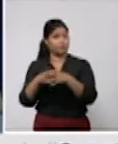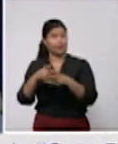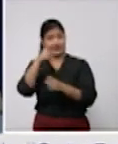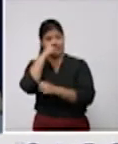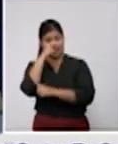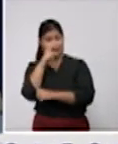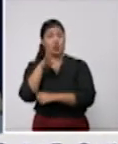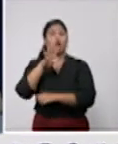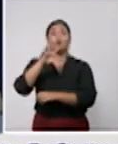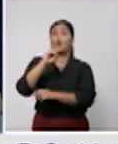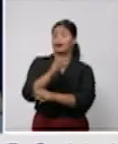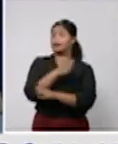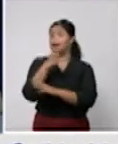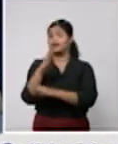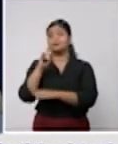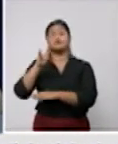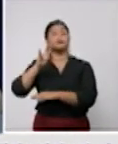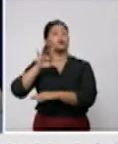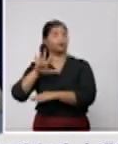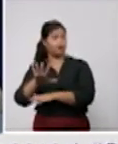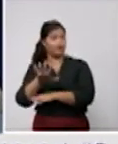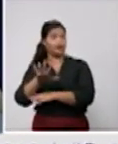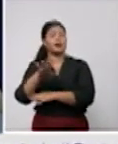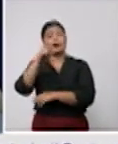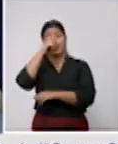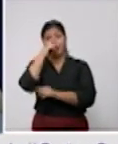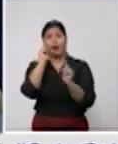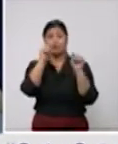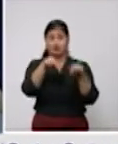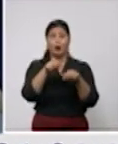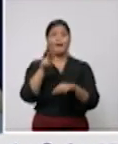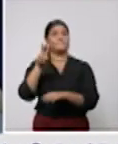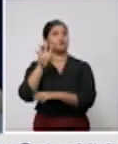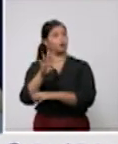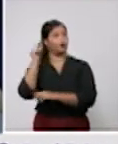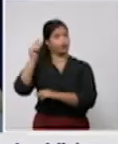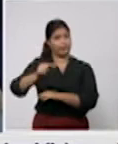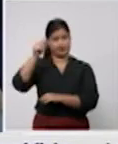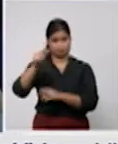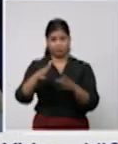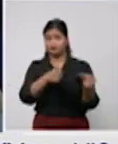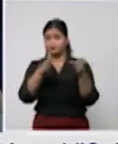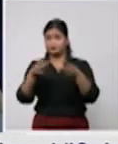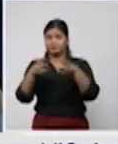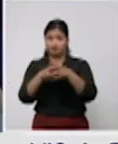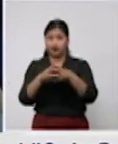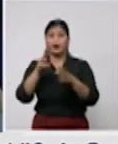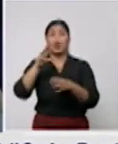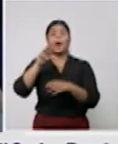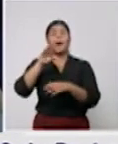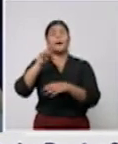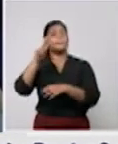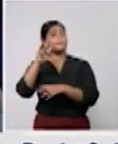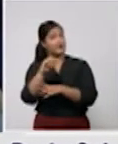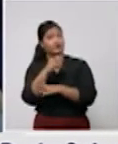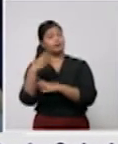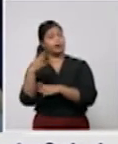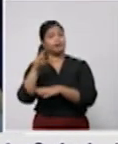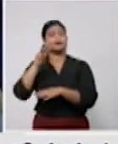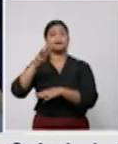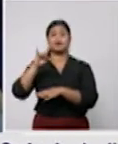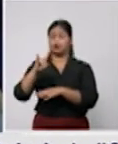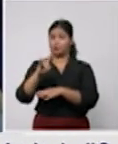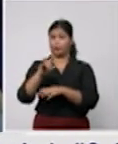between 40 and 59 years of age. The most, 43, are between 20